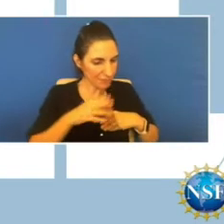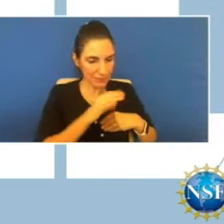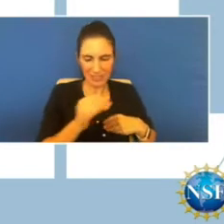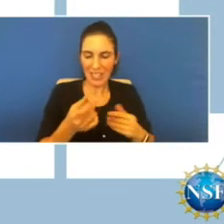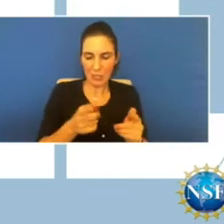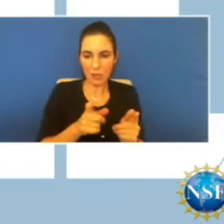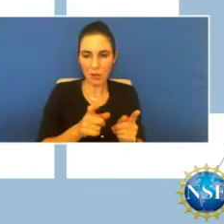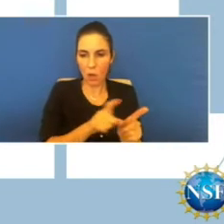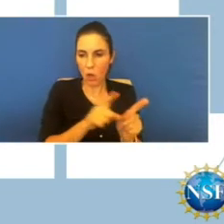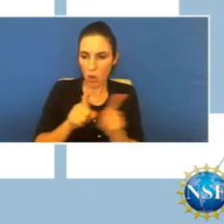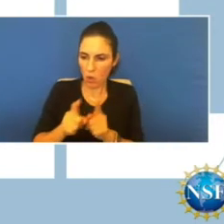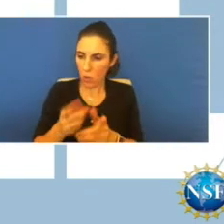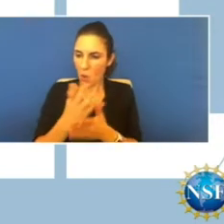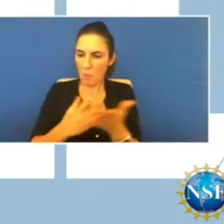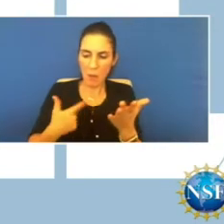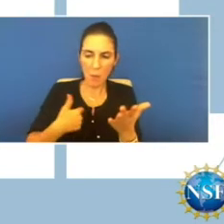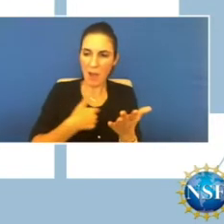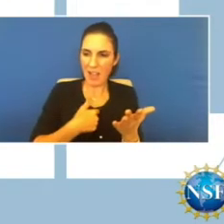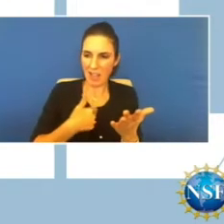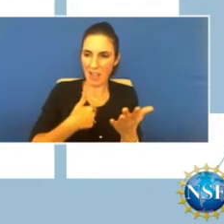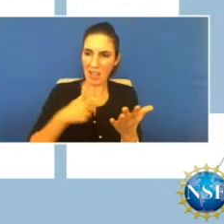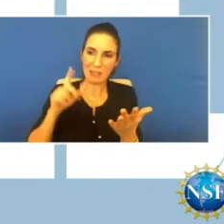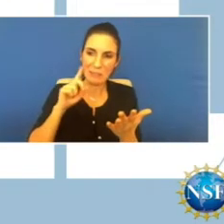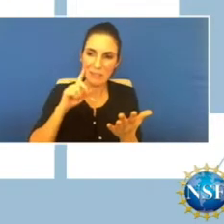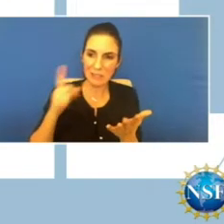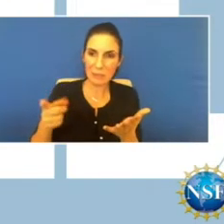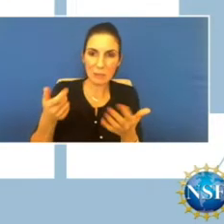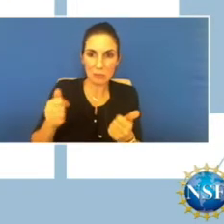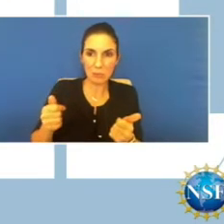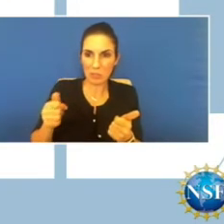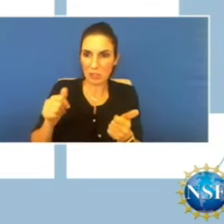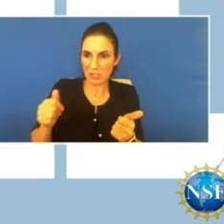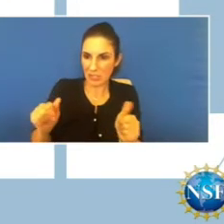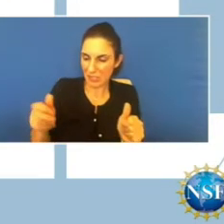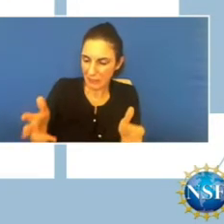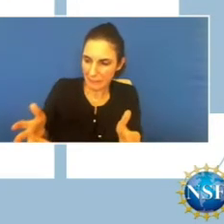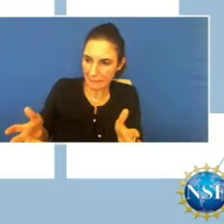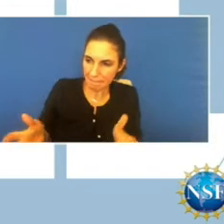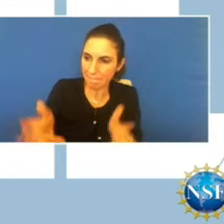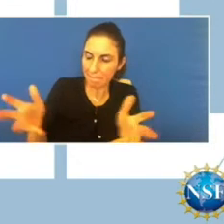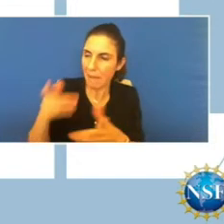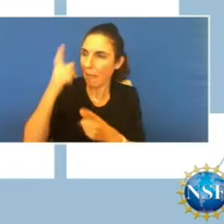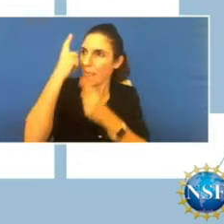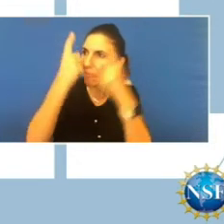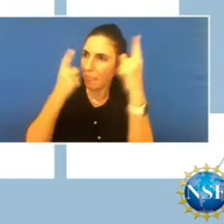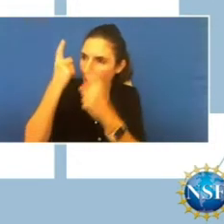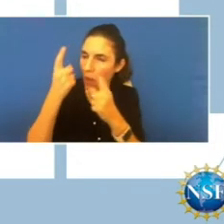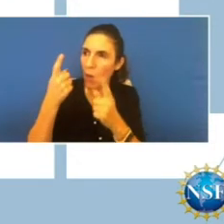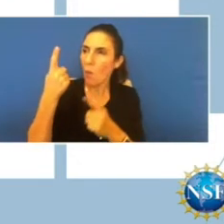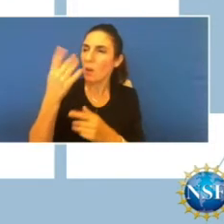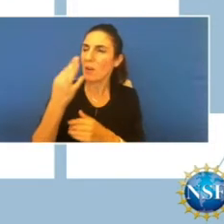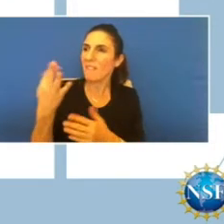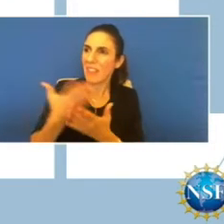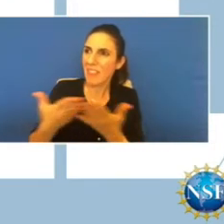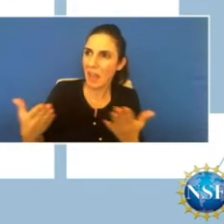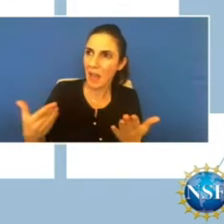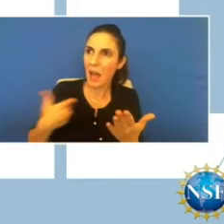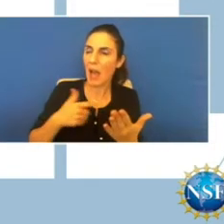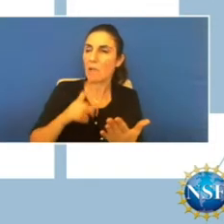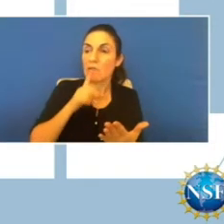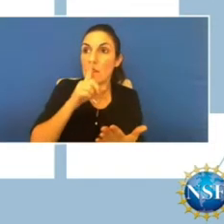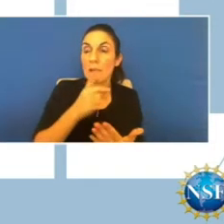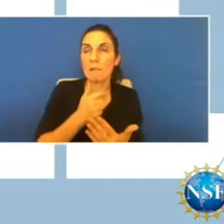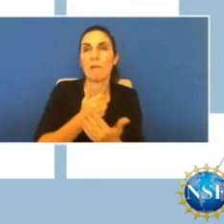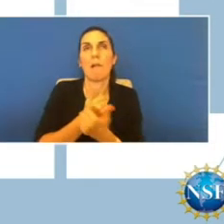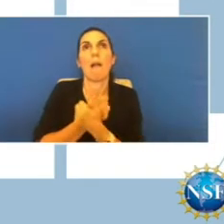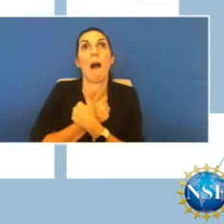I think that part of what I'm also hearing is, Shireen, you're pushing us to think forward. One of the things that I really love that I think